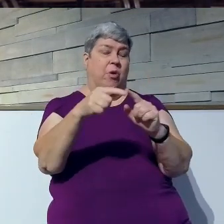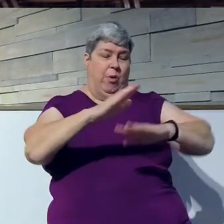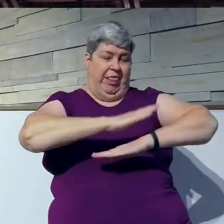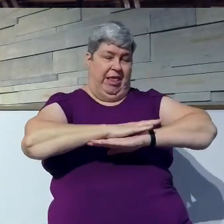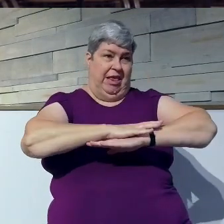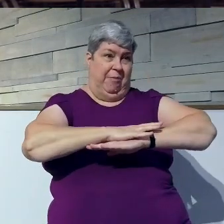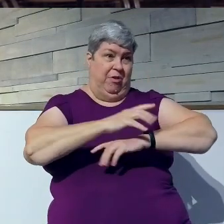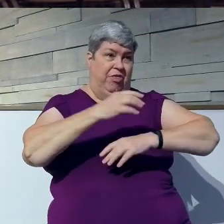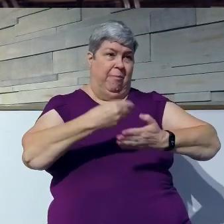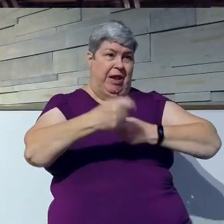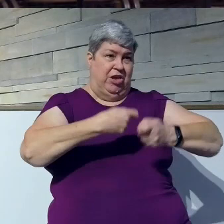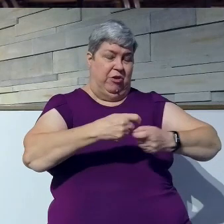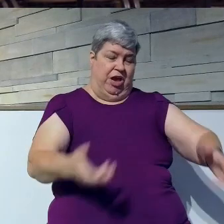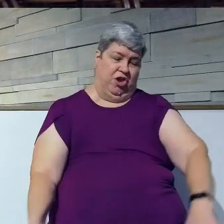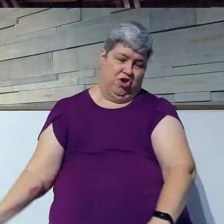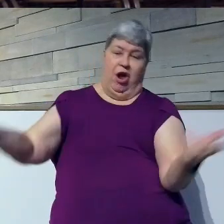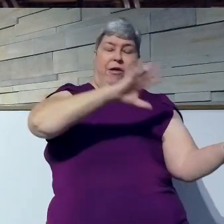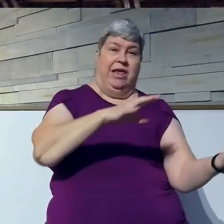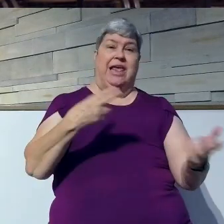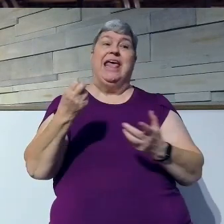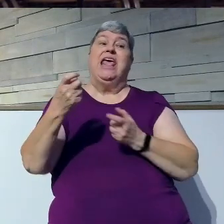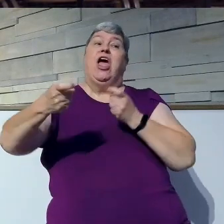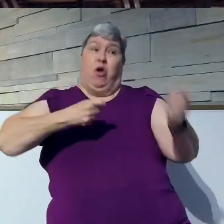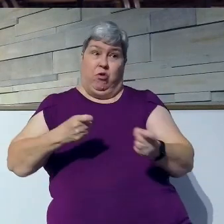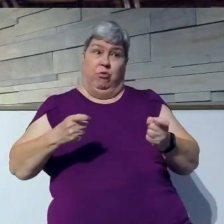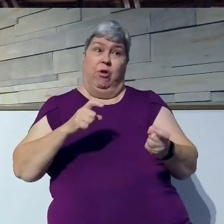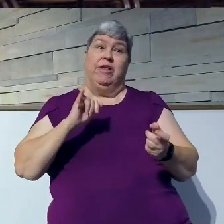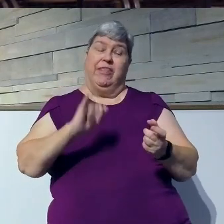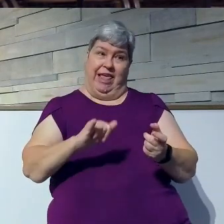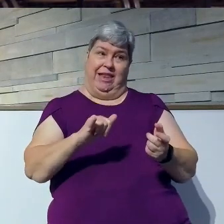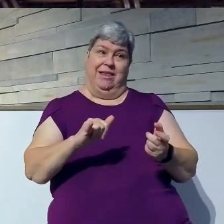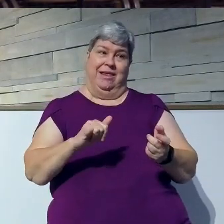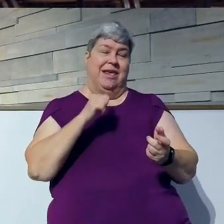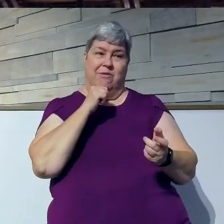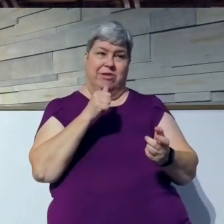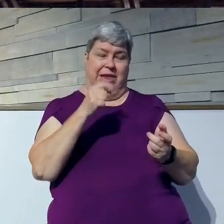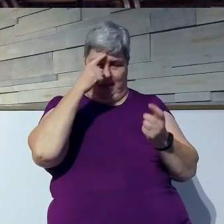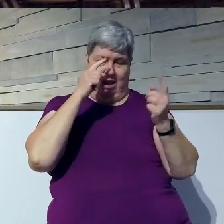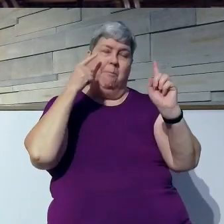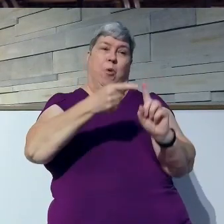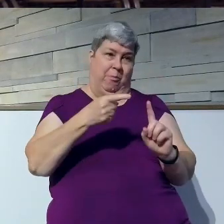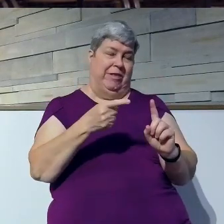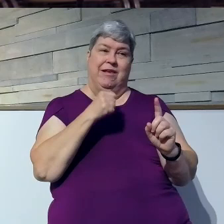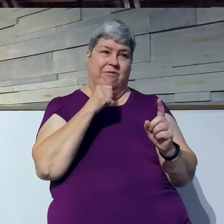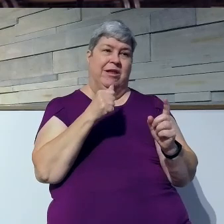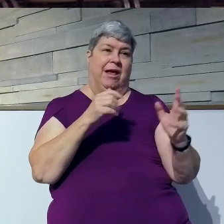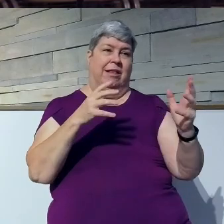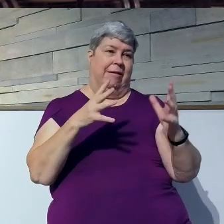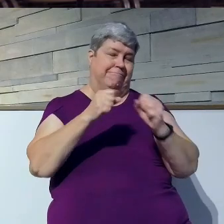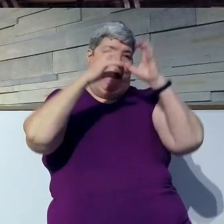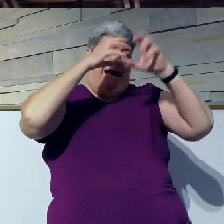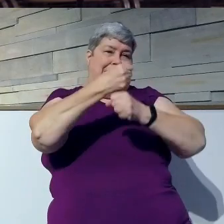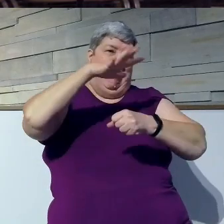overturned the money changer's table. He was in control of what he was doing and very purposeful in what he did. So that's